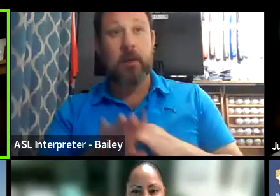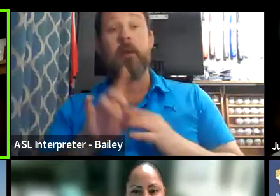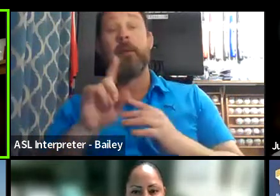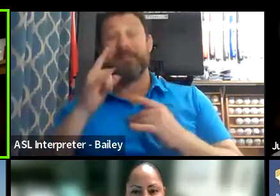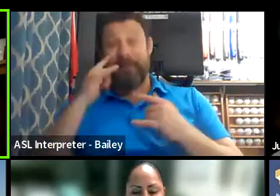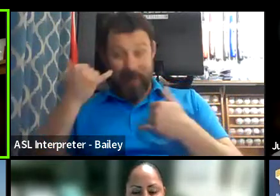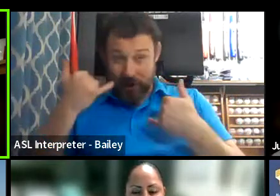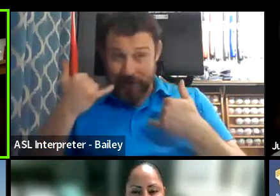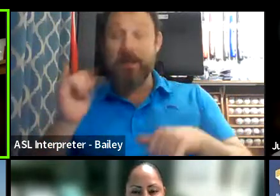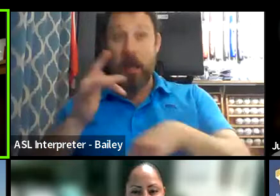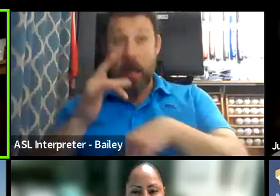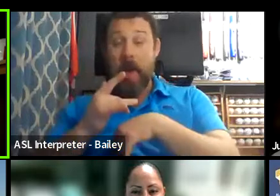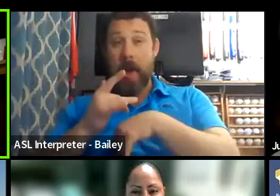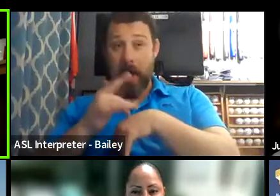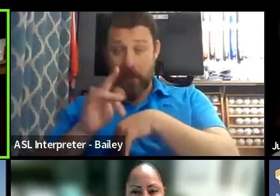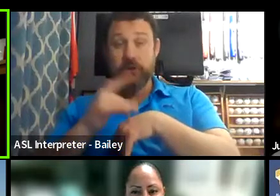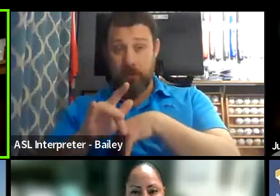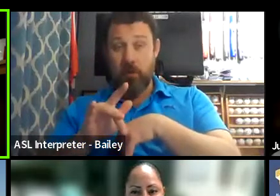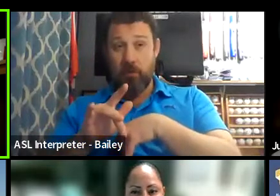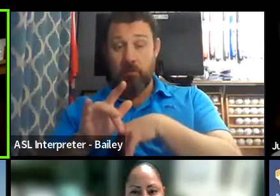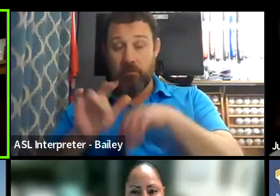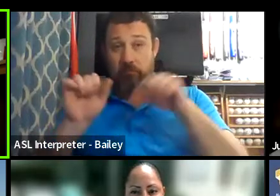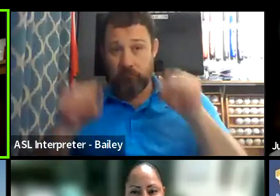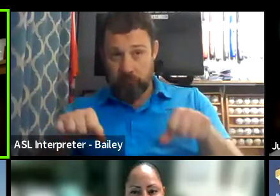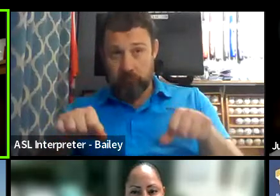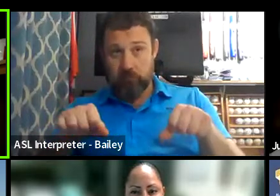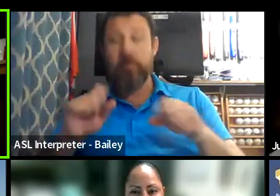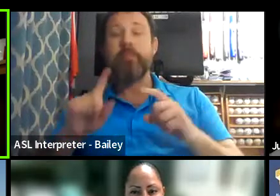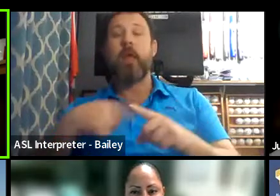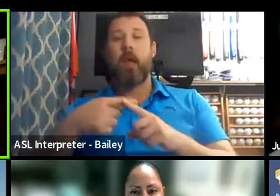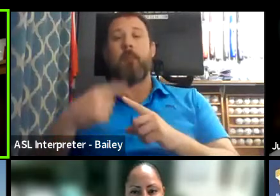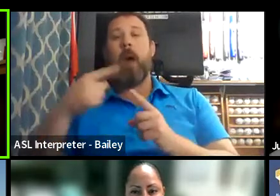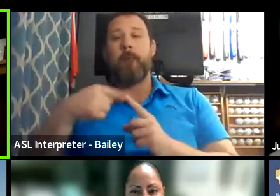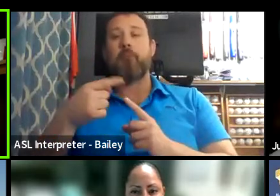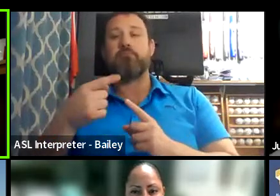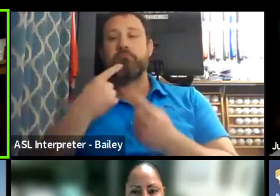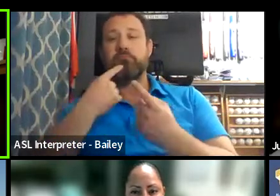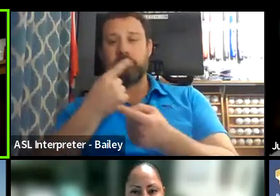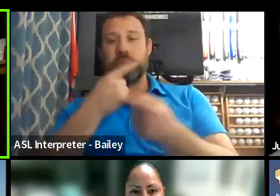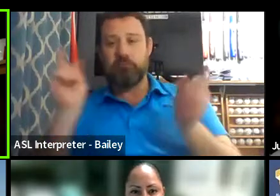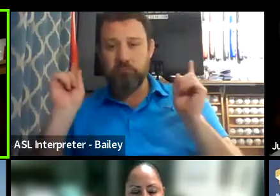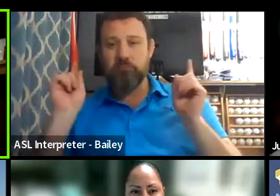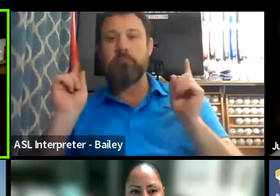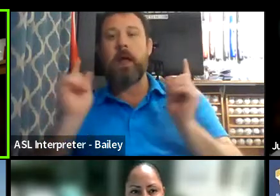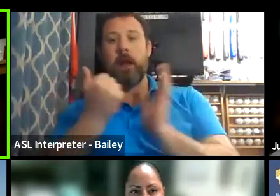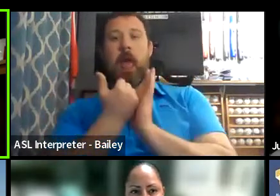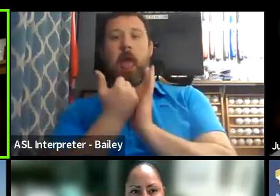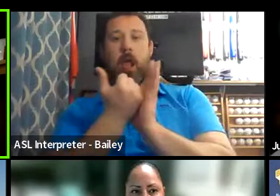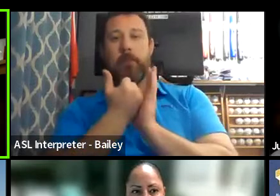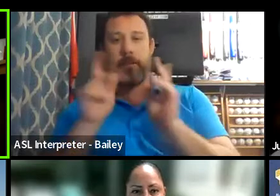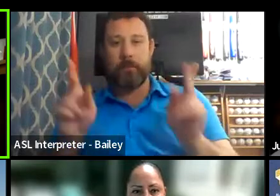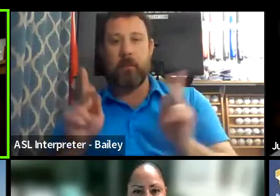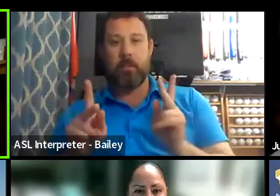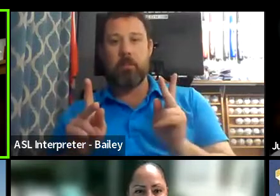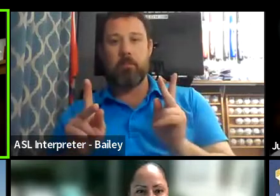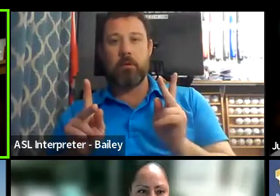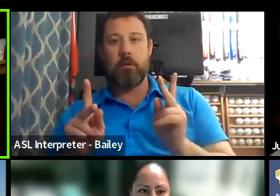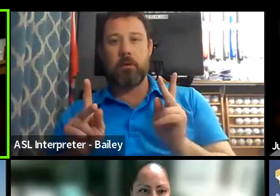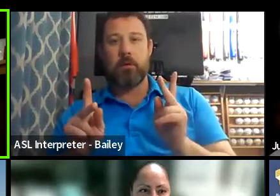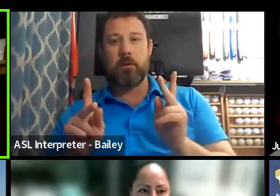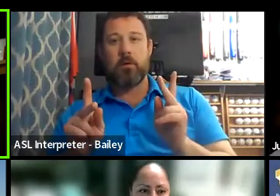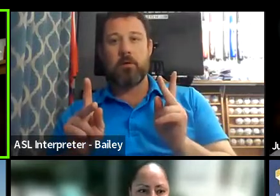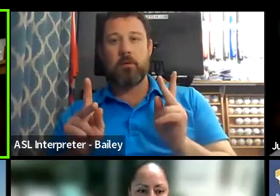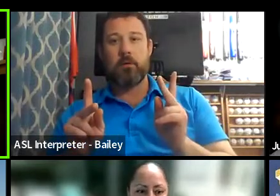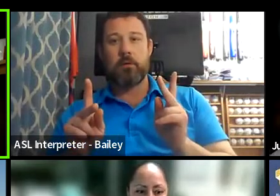still eligible, then it really is about us getting the word out and helping people to get